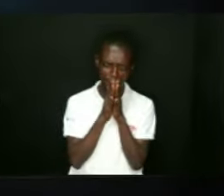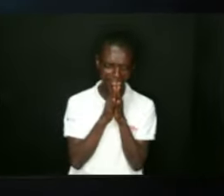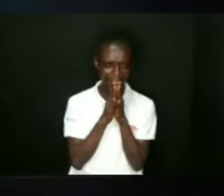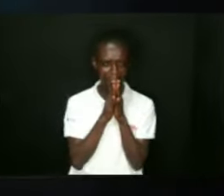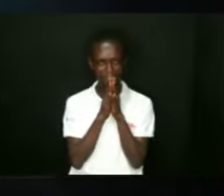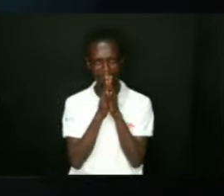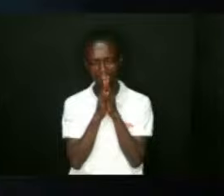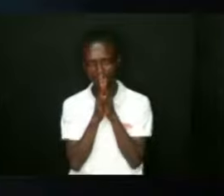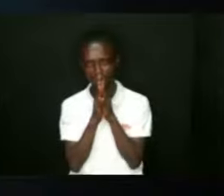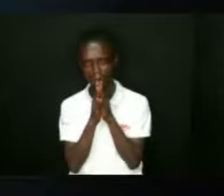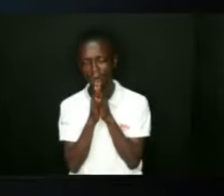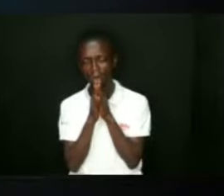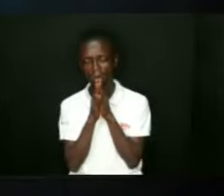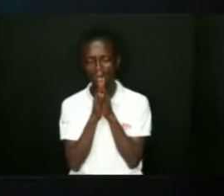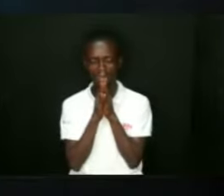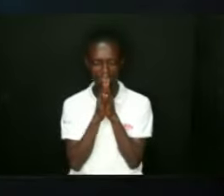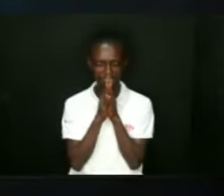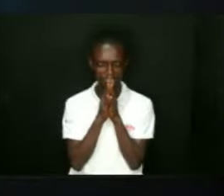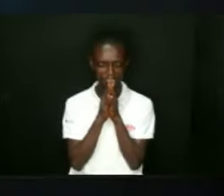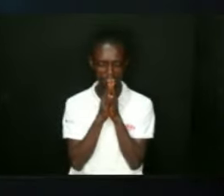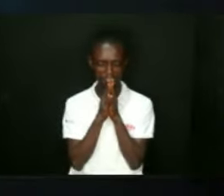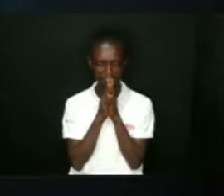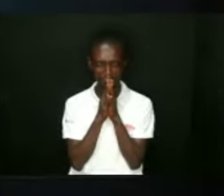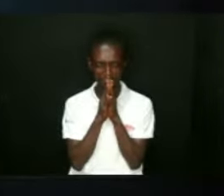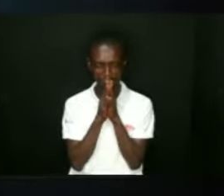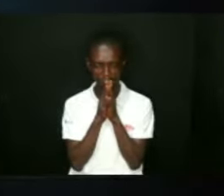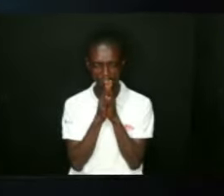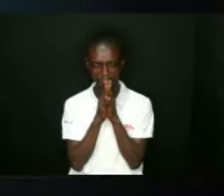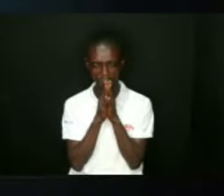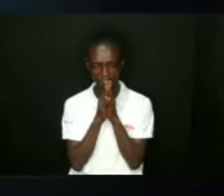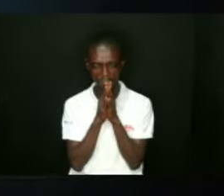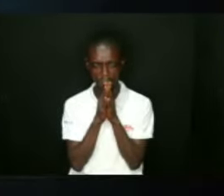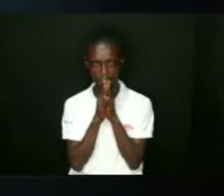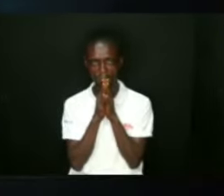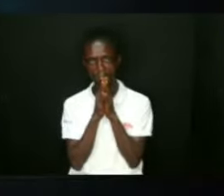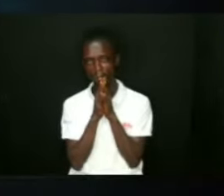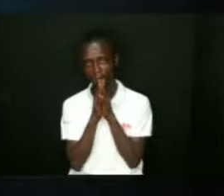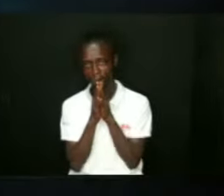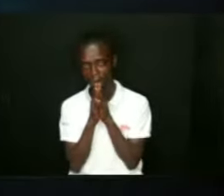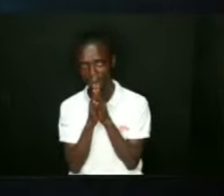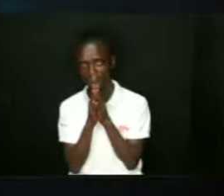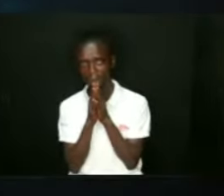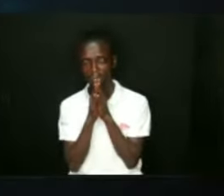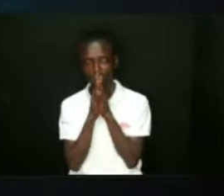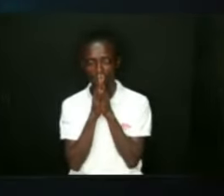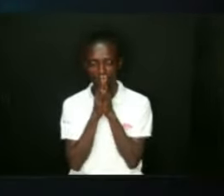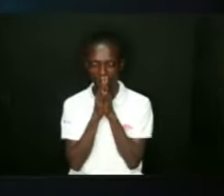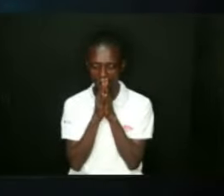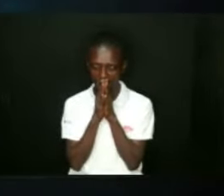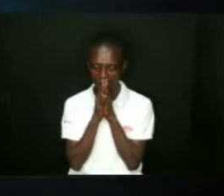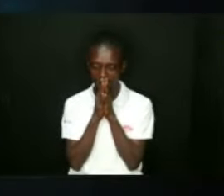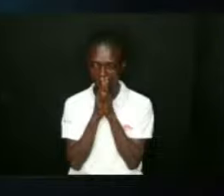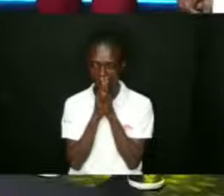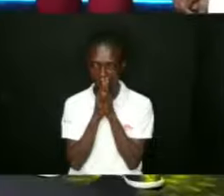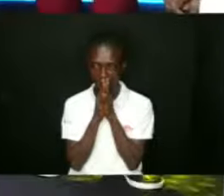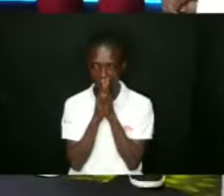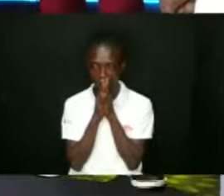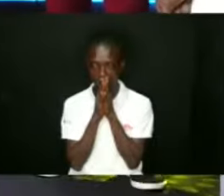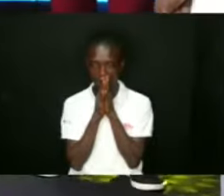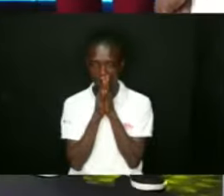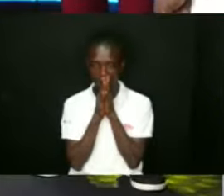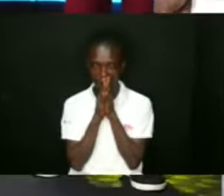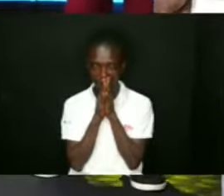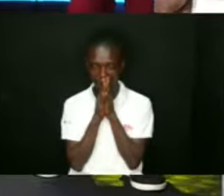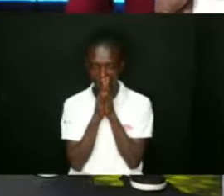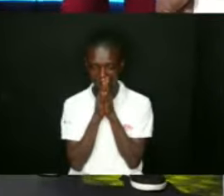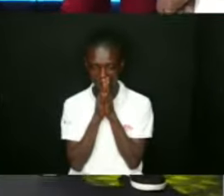gift of leadership you have blessed us with. We thank you for our chairman. We thank you for our general secretary. We thank you for our international missions